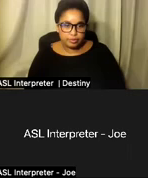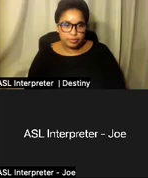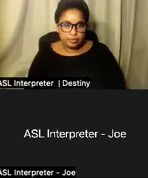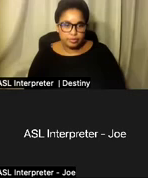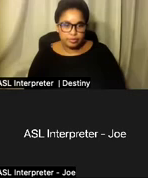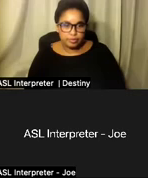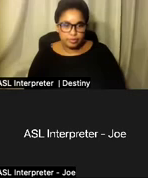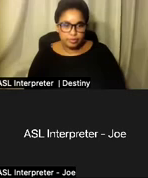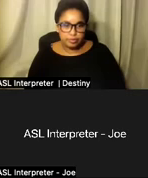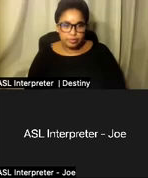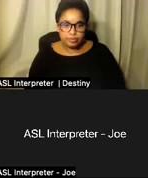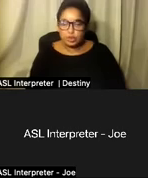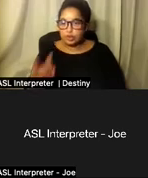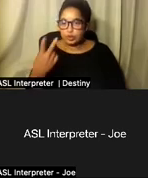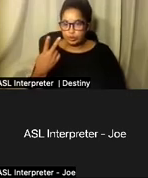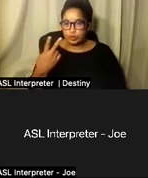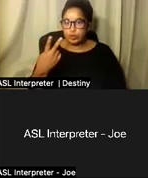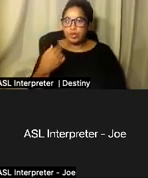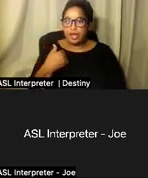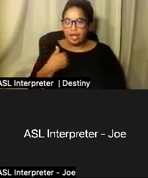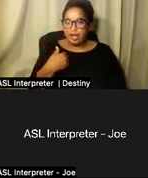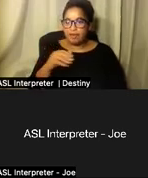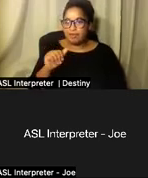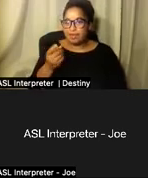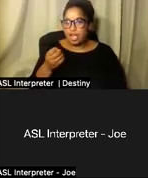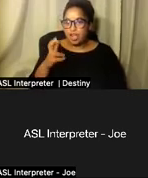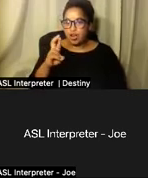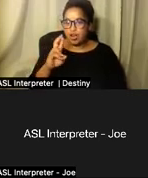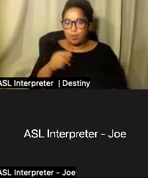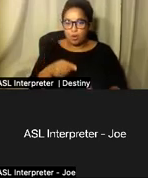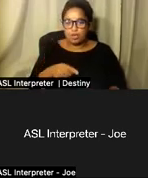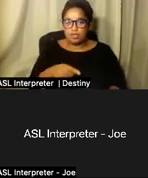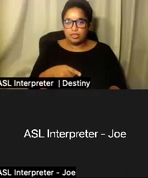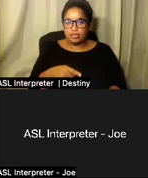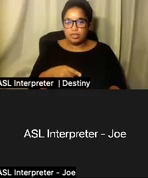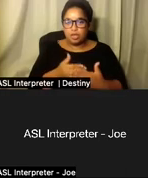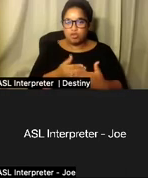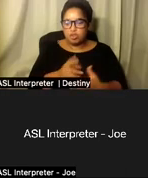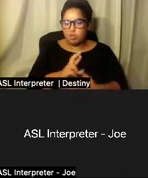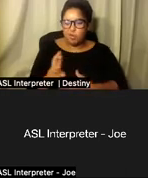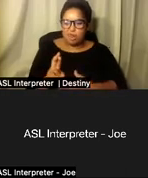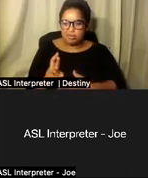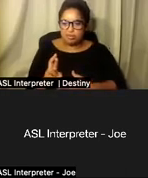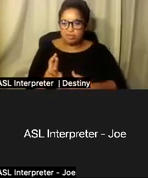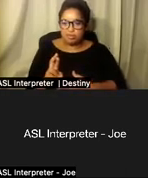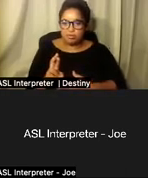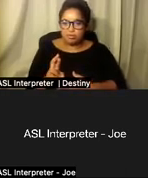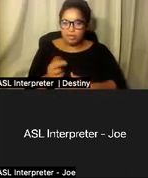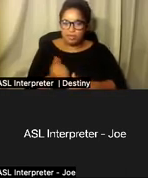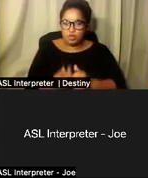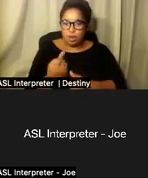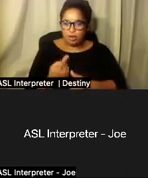the two anchor points right here. We're going to want to go right to the right of those screws. Like a cooking